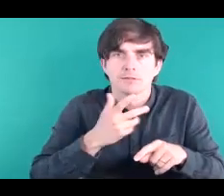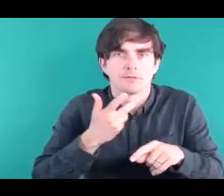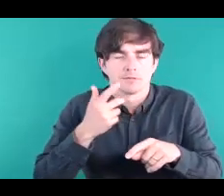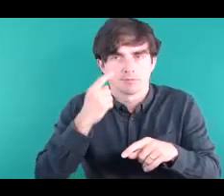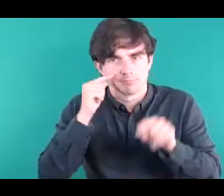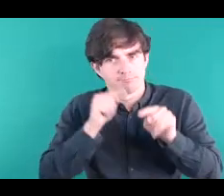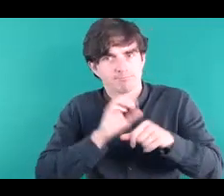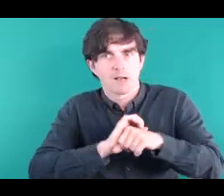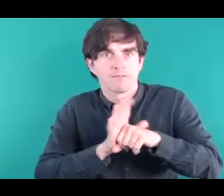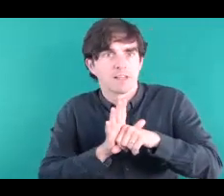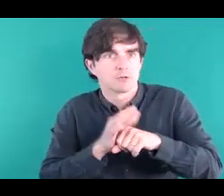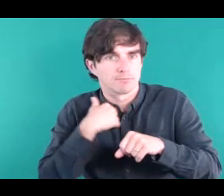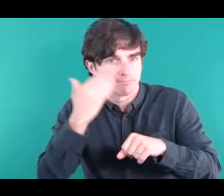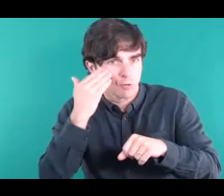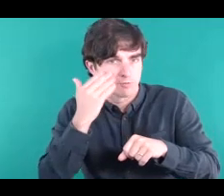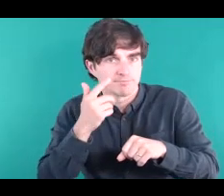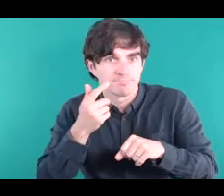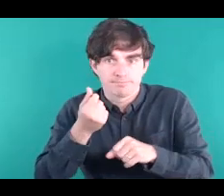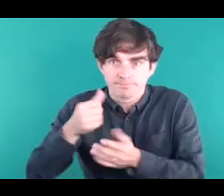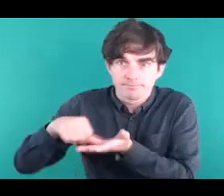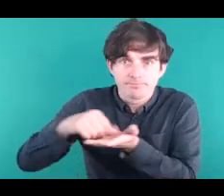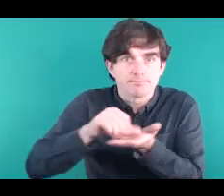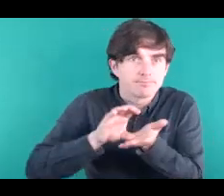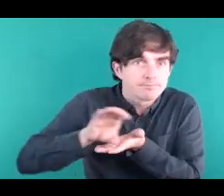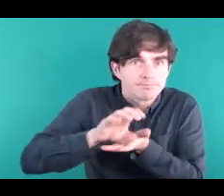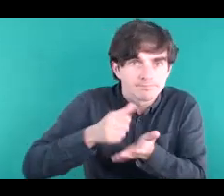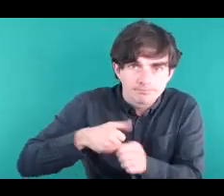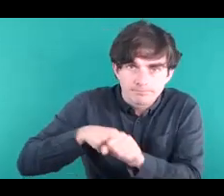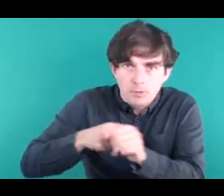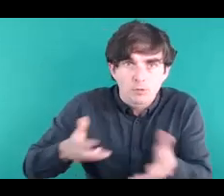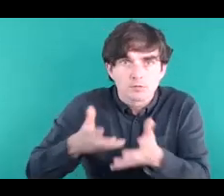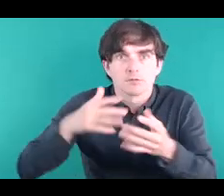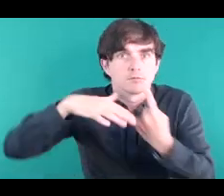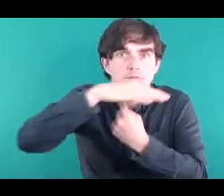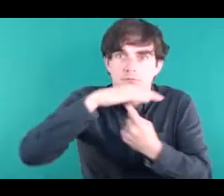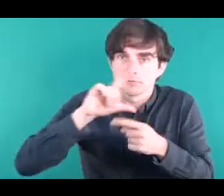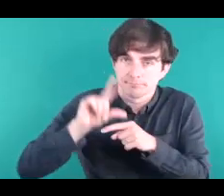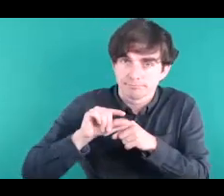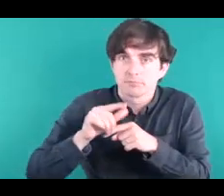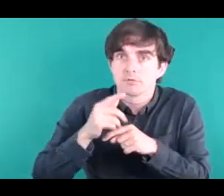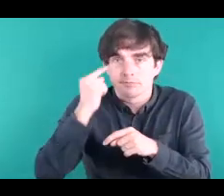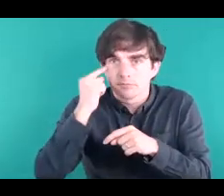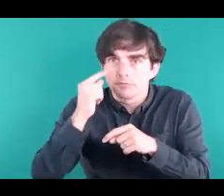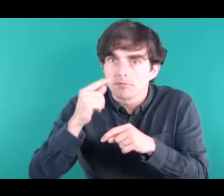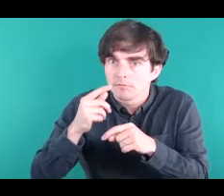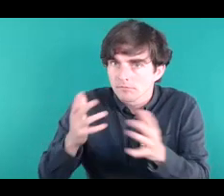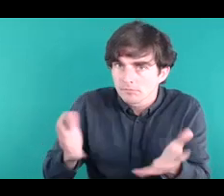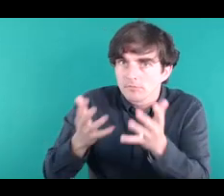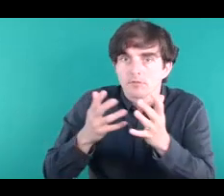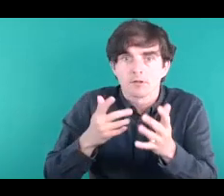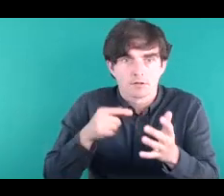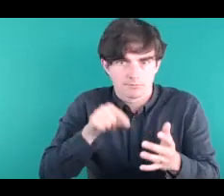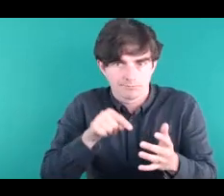households with lower income and are likely to have higher costs. And I think it's that part about the likely to have higher